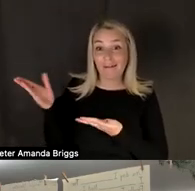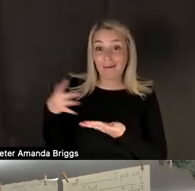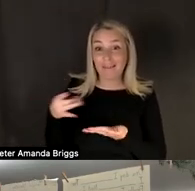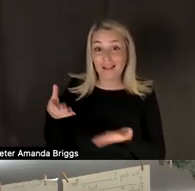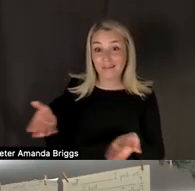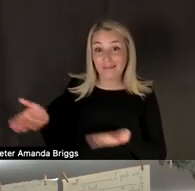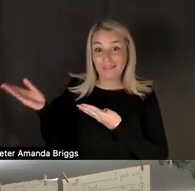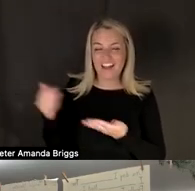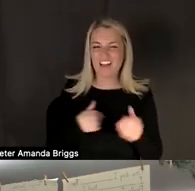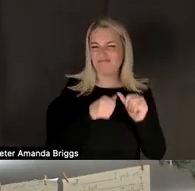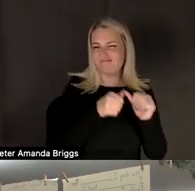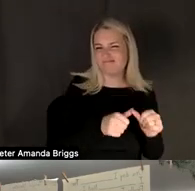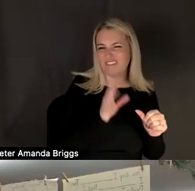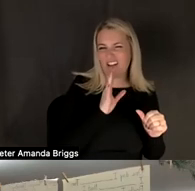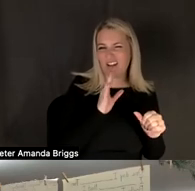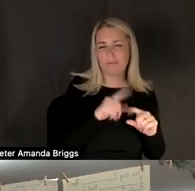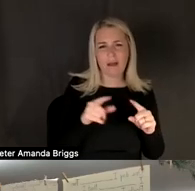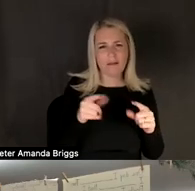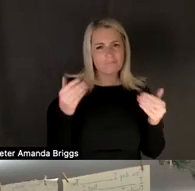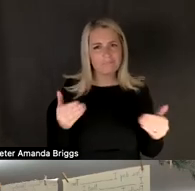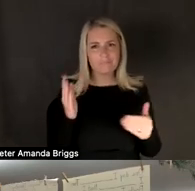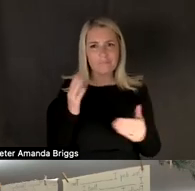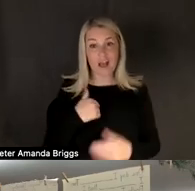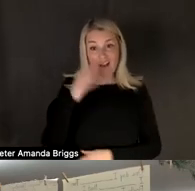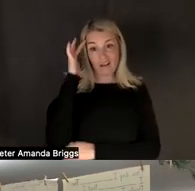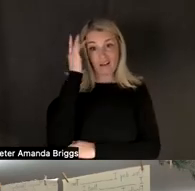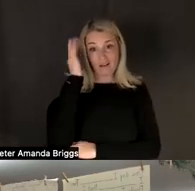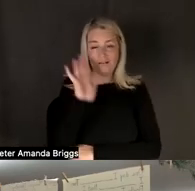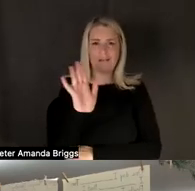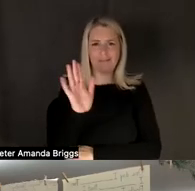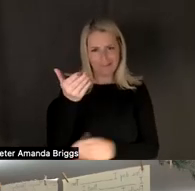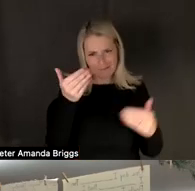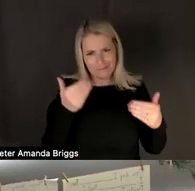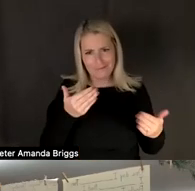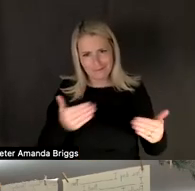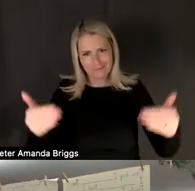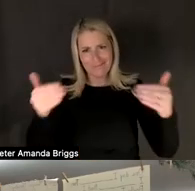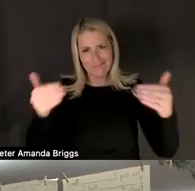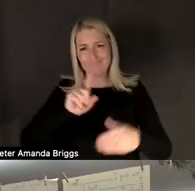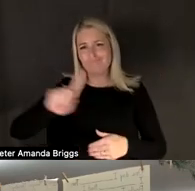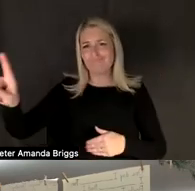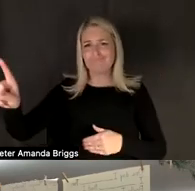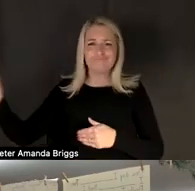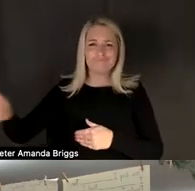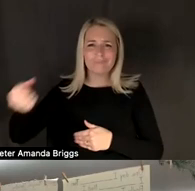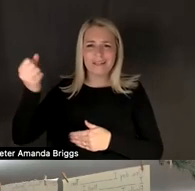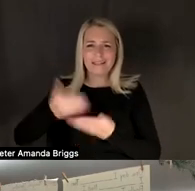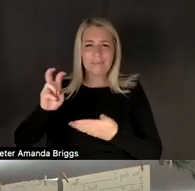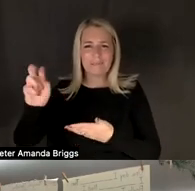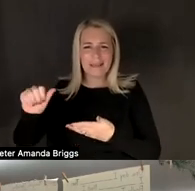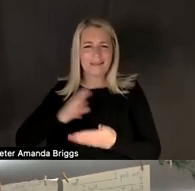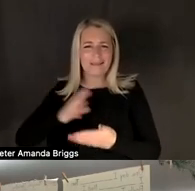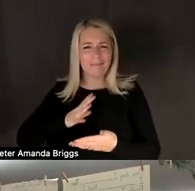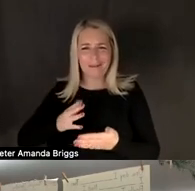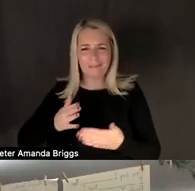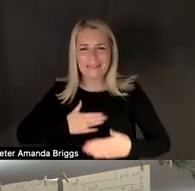talking, but don't feel like I'm going to be annoyed if you get something to eat. Please help yourselves to pizza. I want to tell you a little